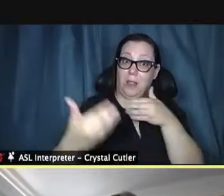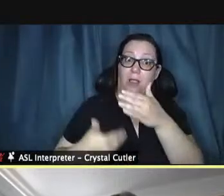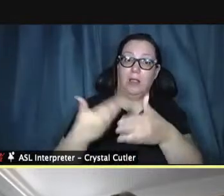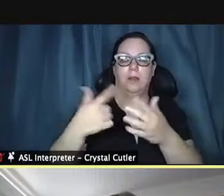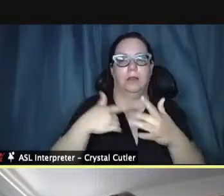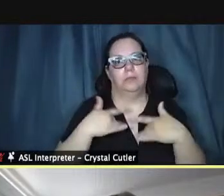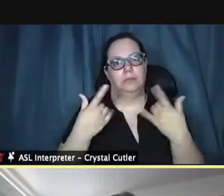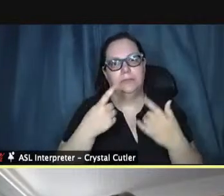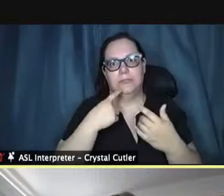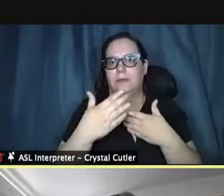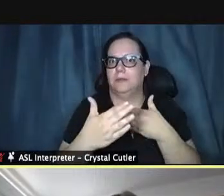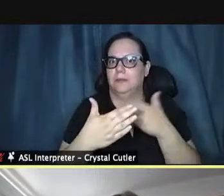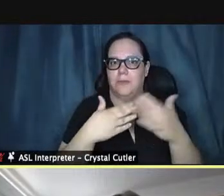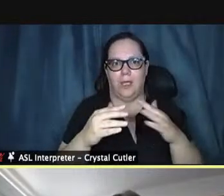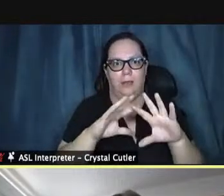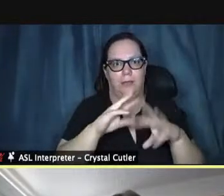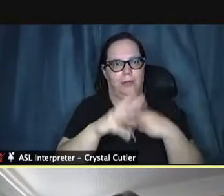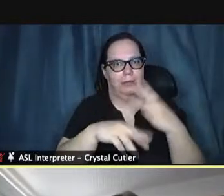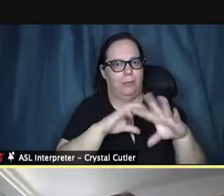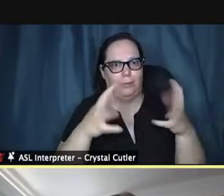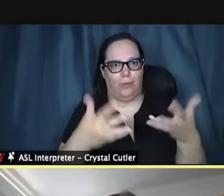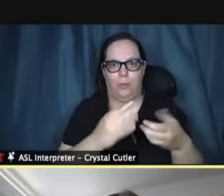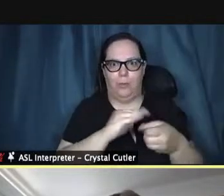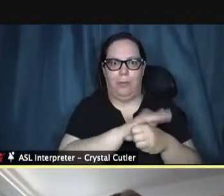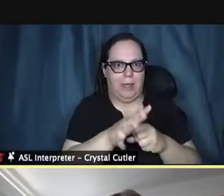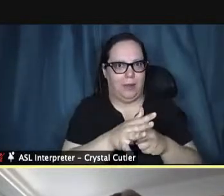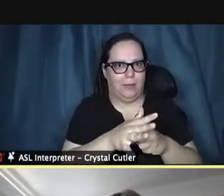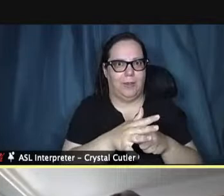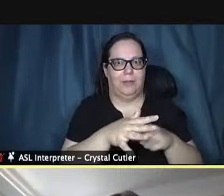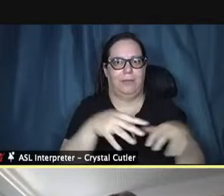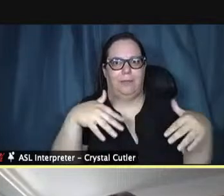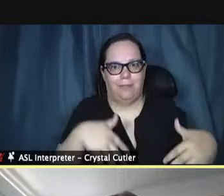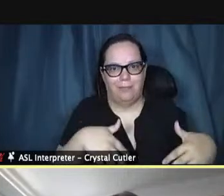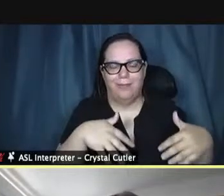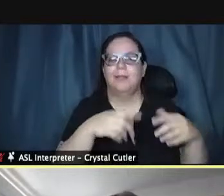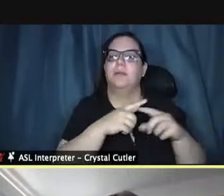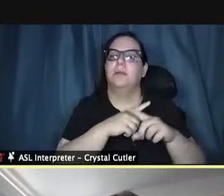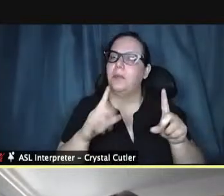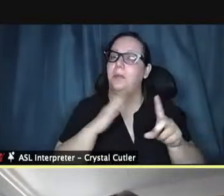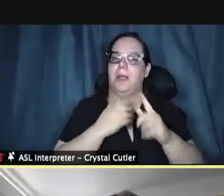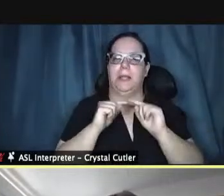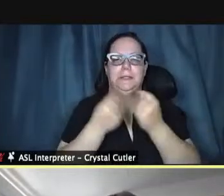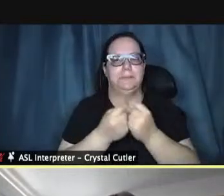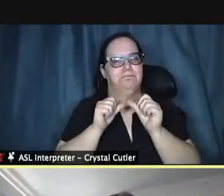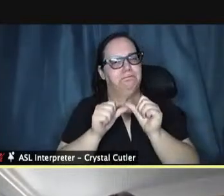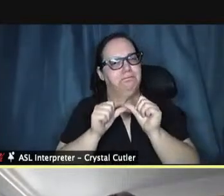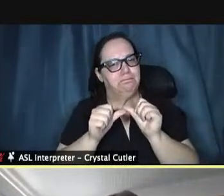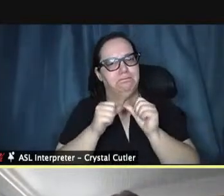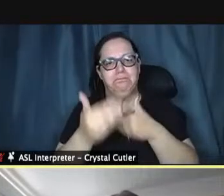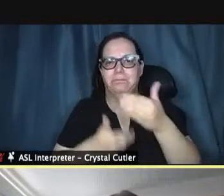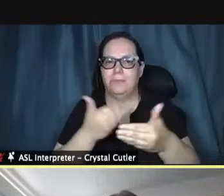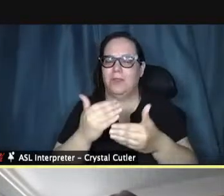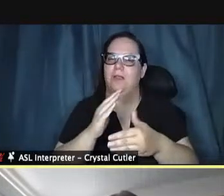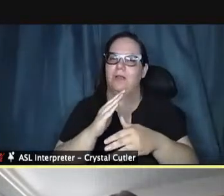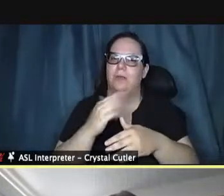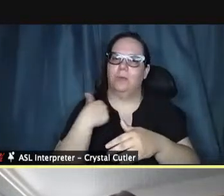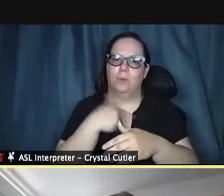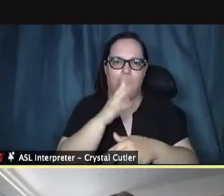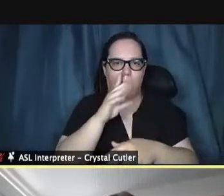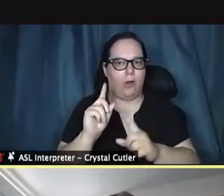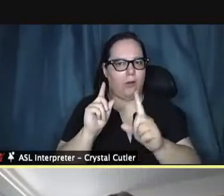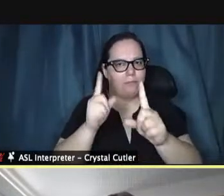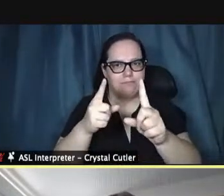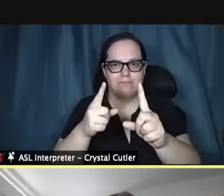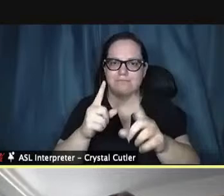have a team that perseveres, that communicates well, and we are on track, on schedule, in spite of that. And